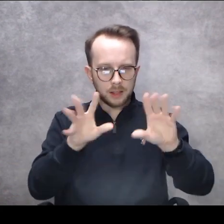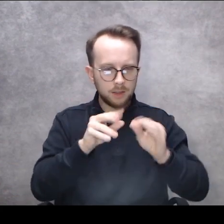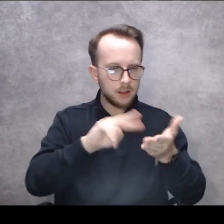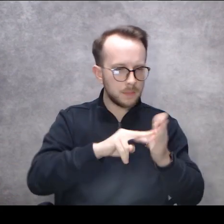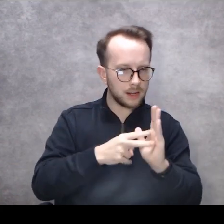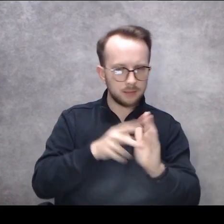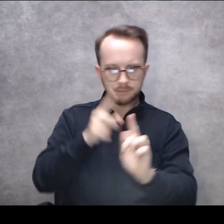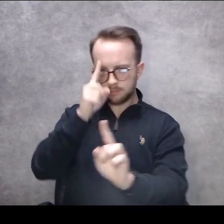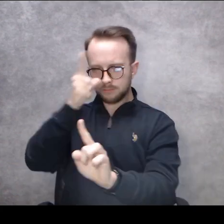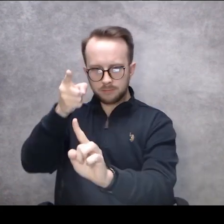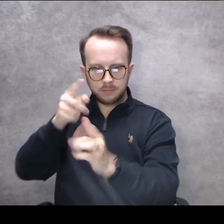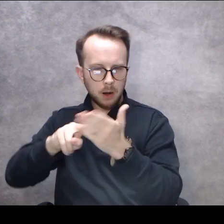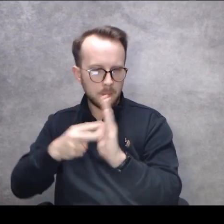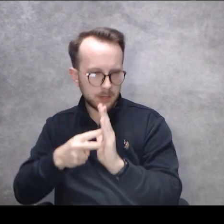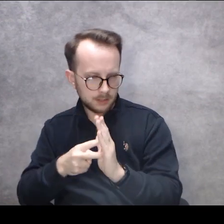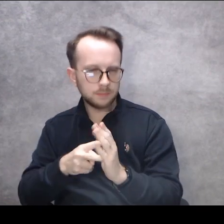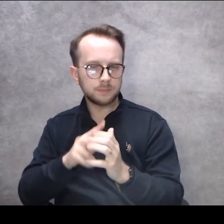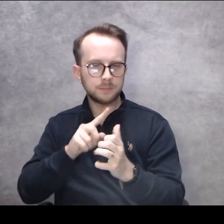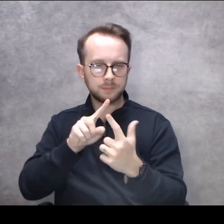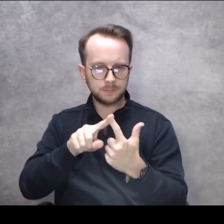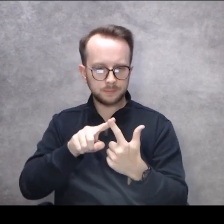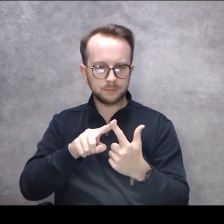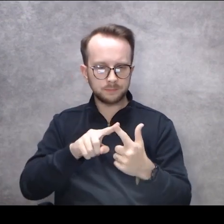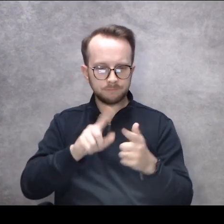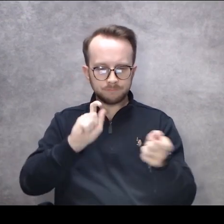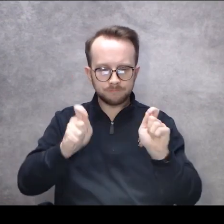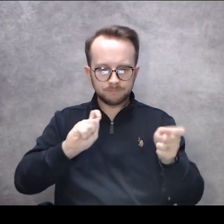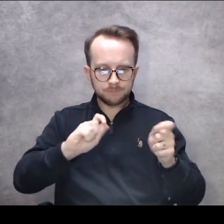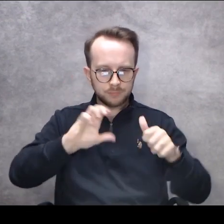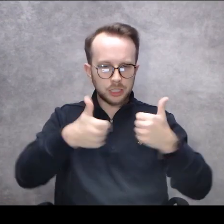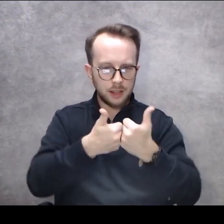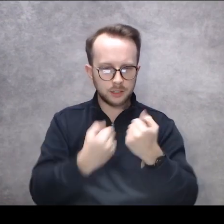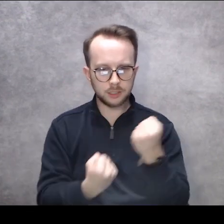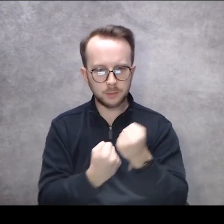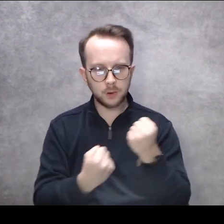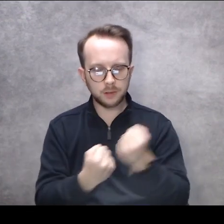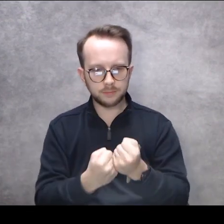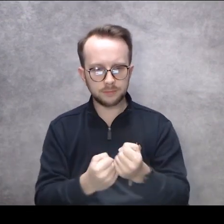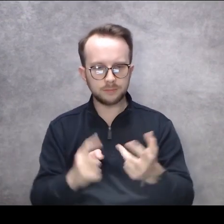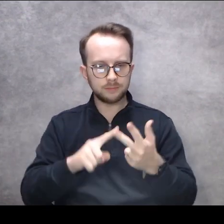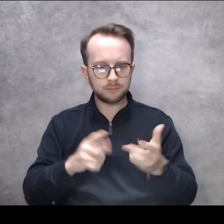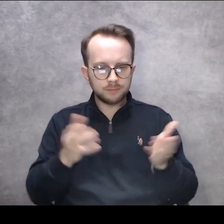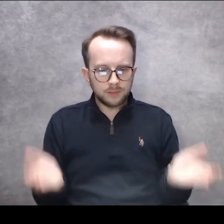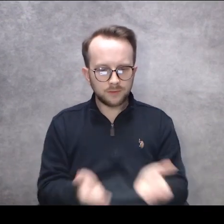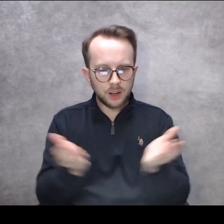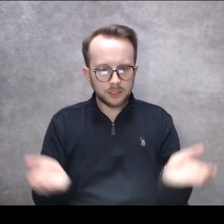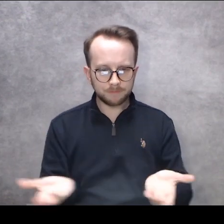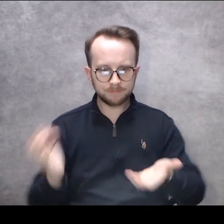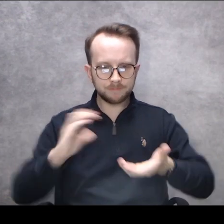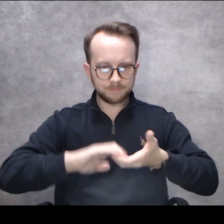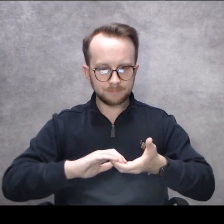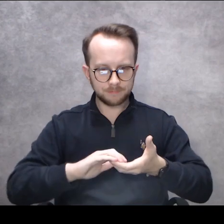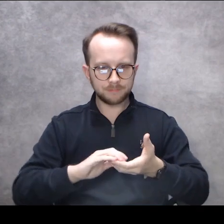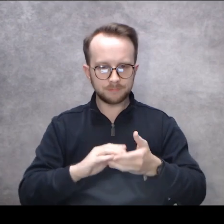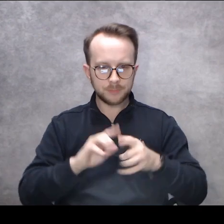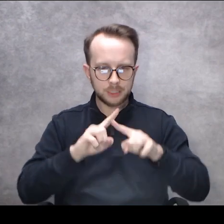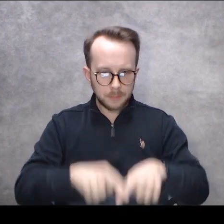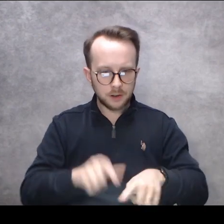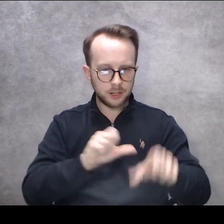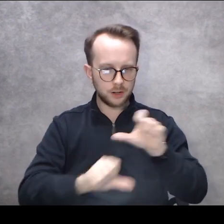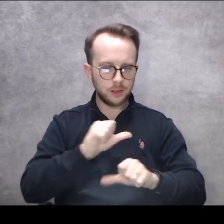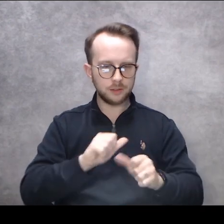goals, optimize challenge and support, foster collaboration, interdependence, and collective